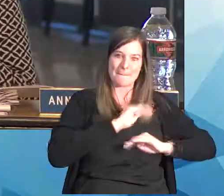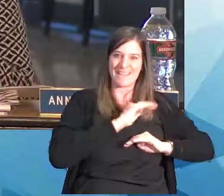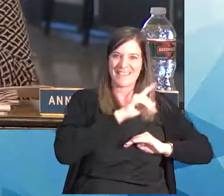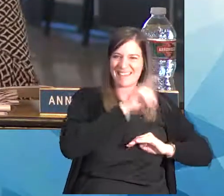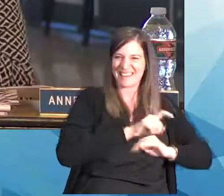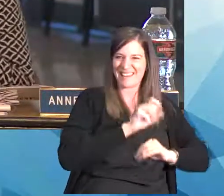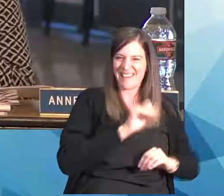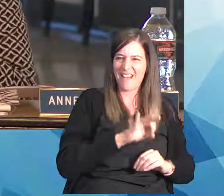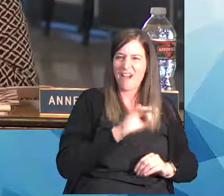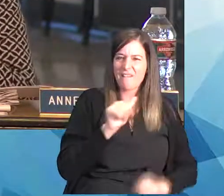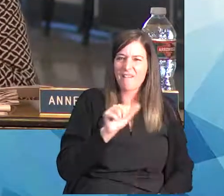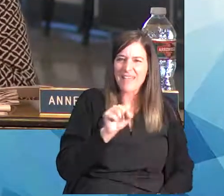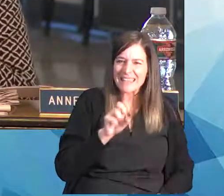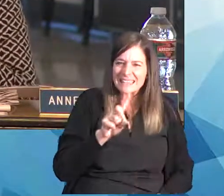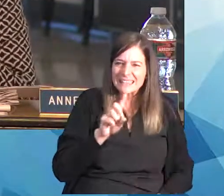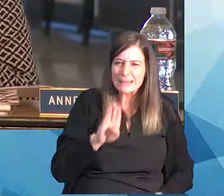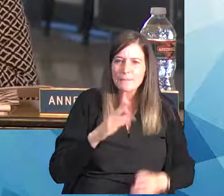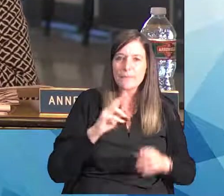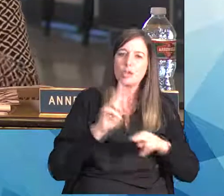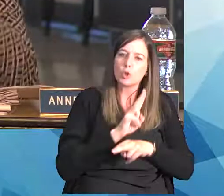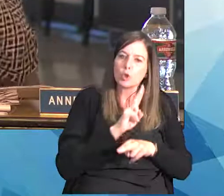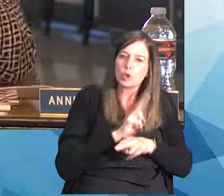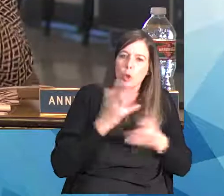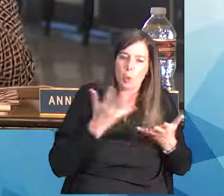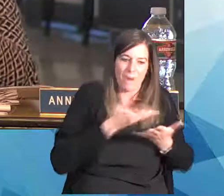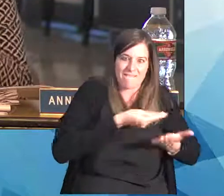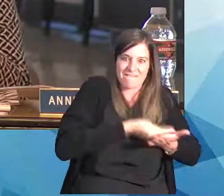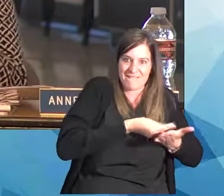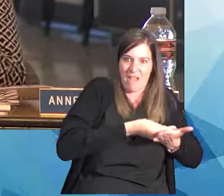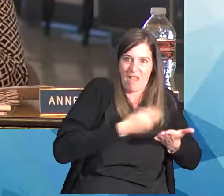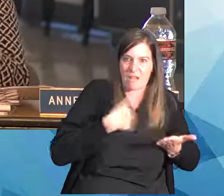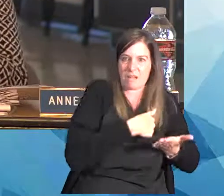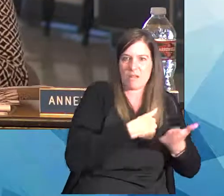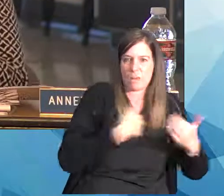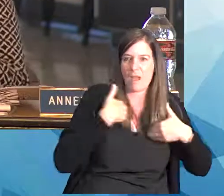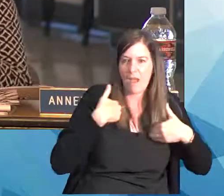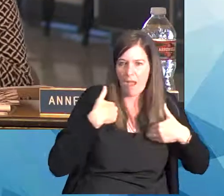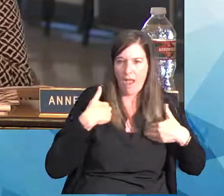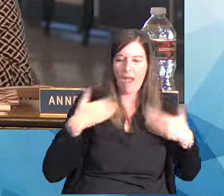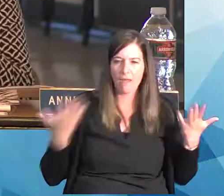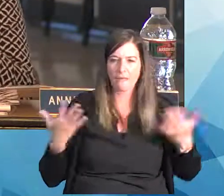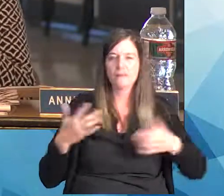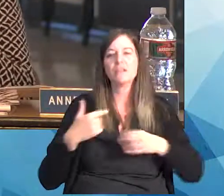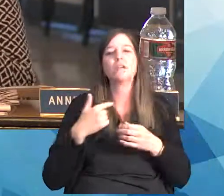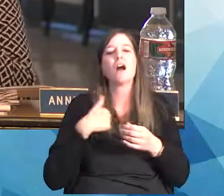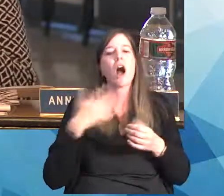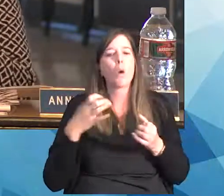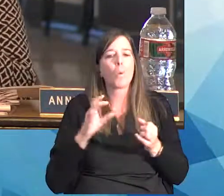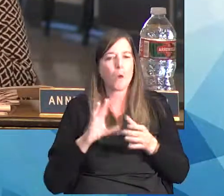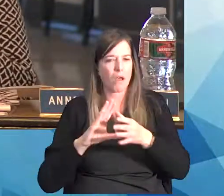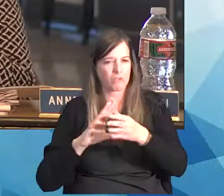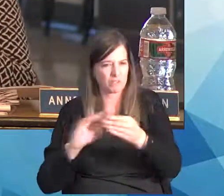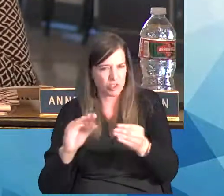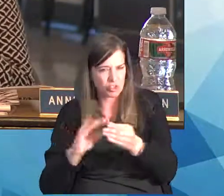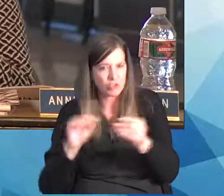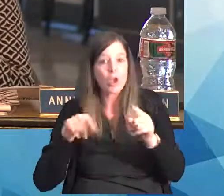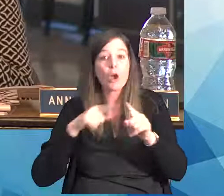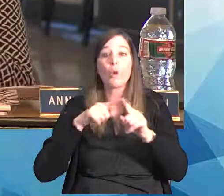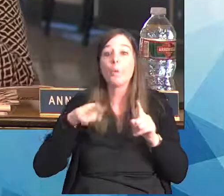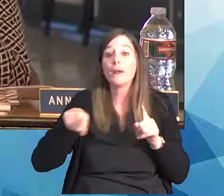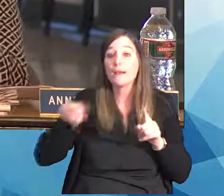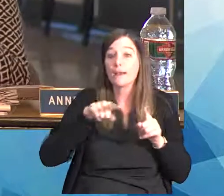thing that I want to share with you is that when you look at our budget, keep in mind